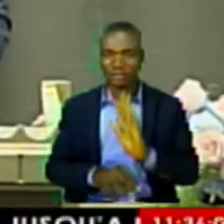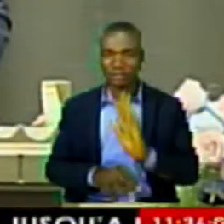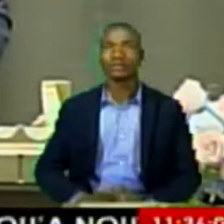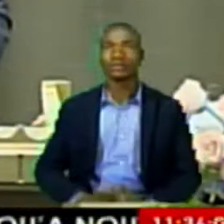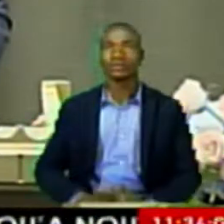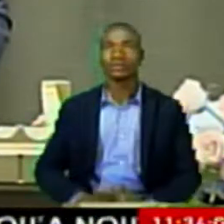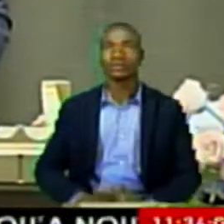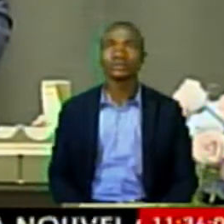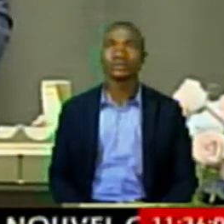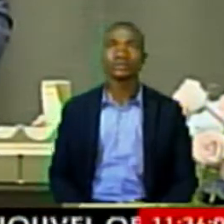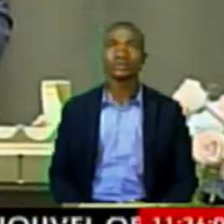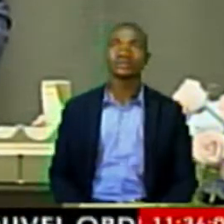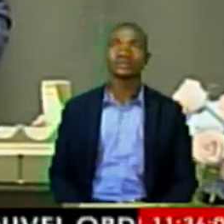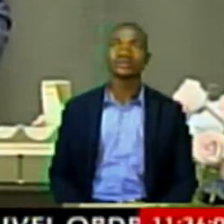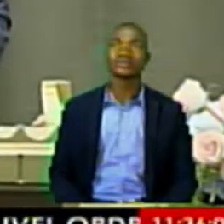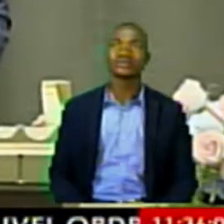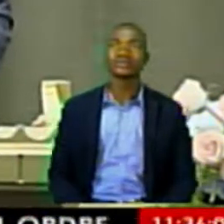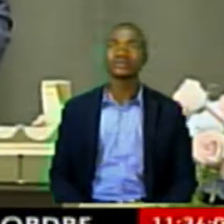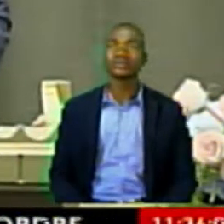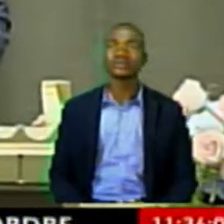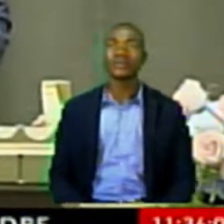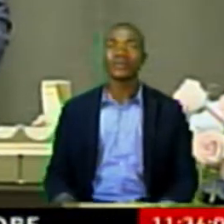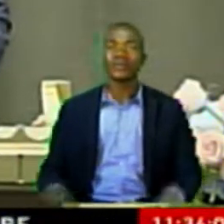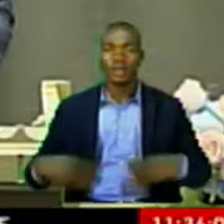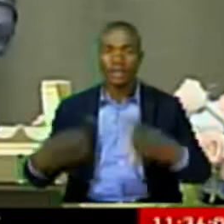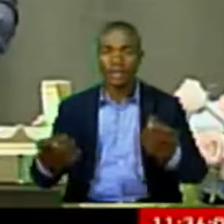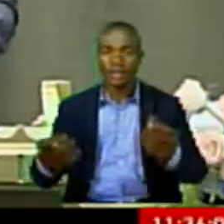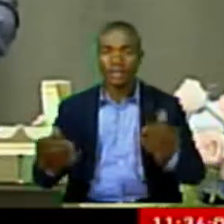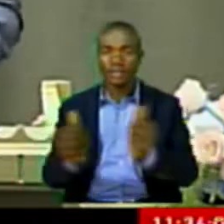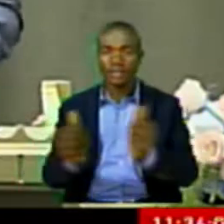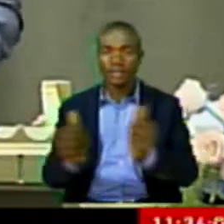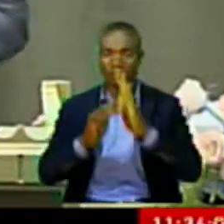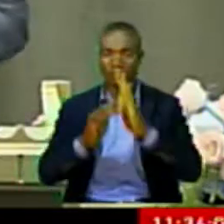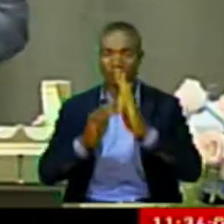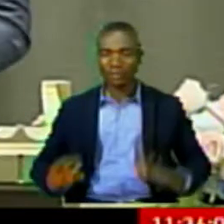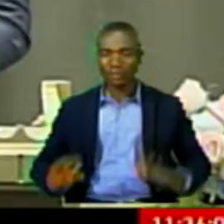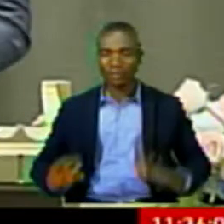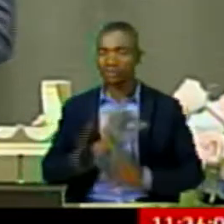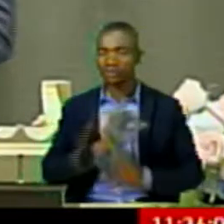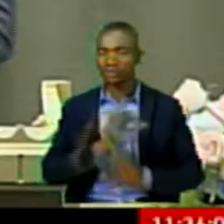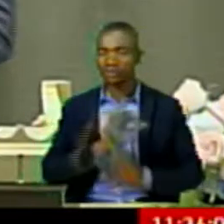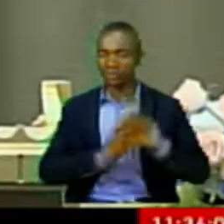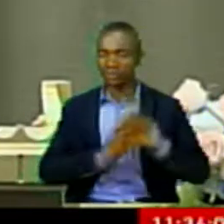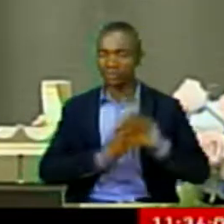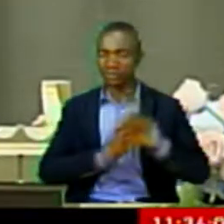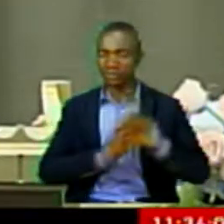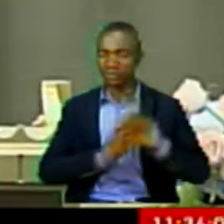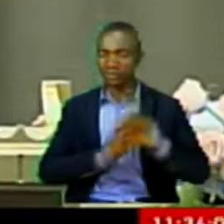The peace.